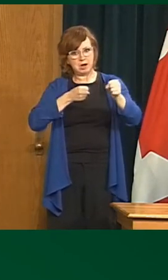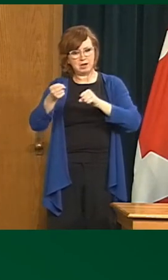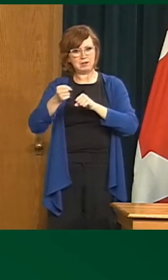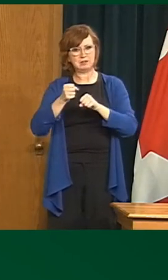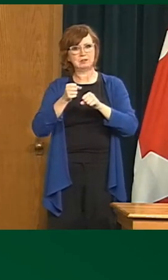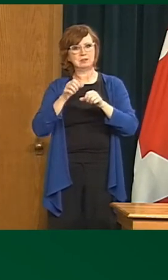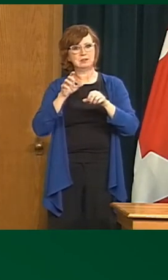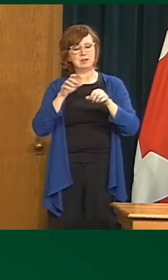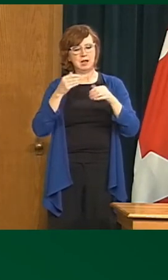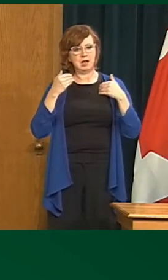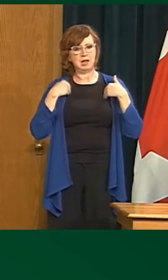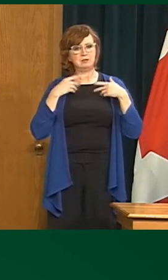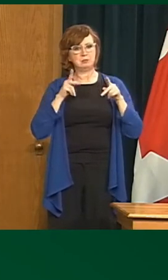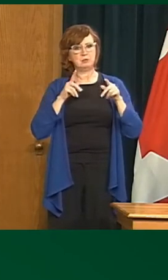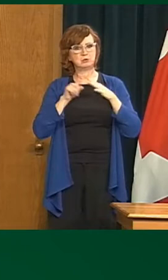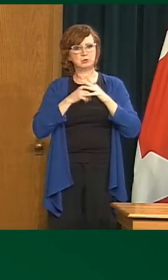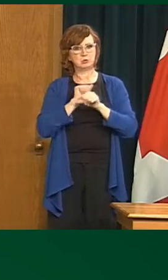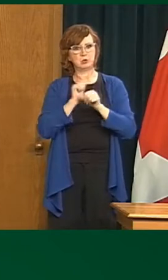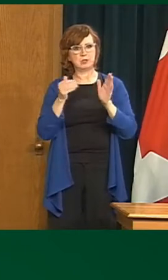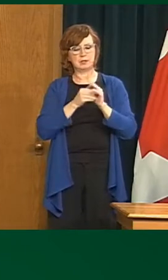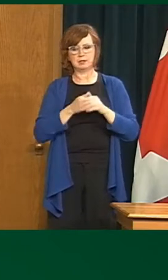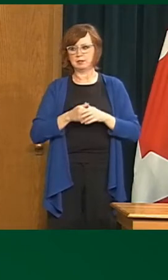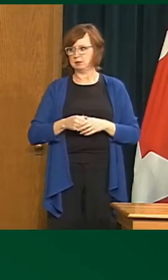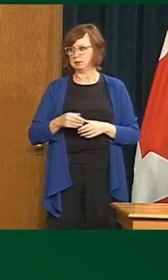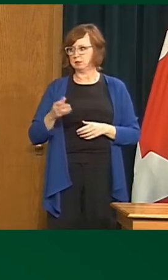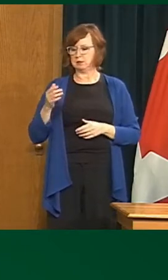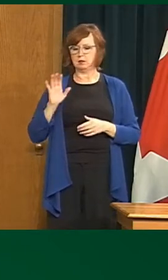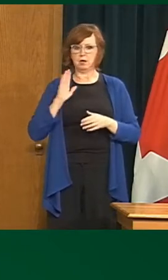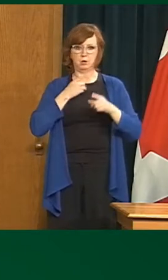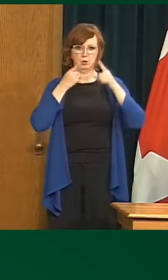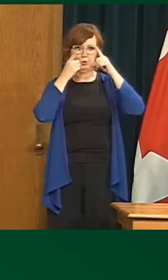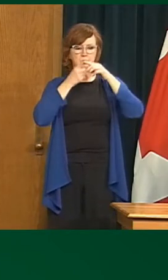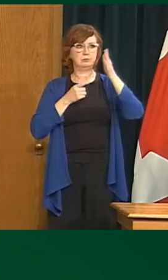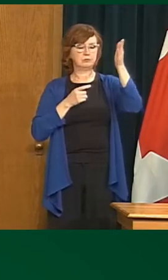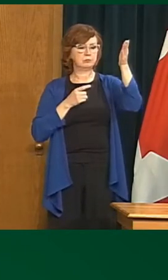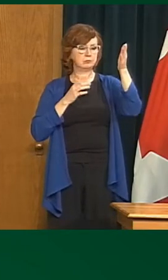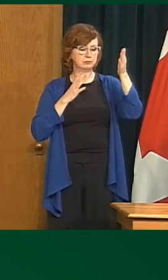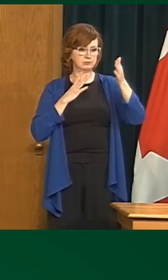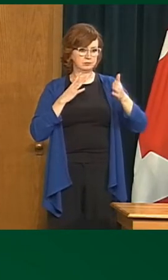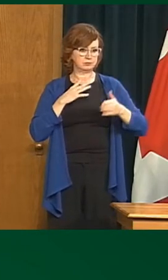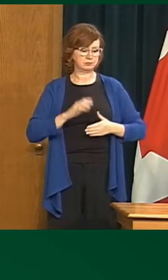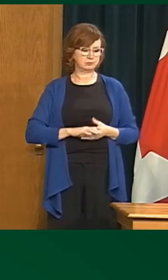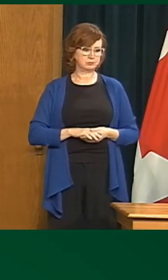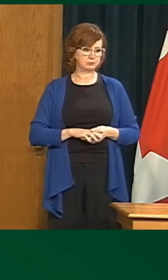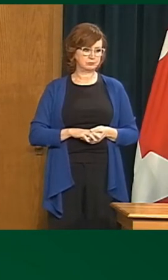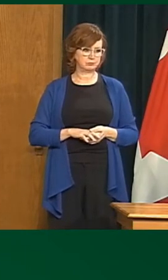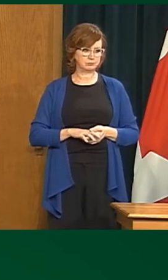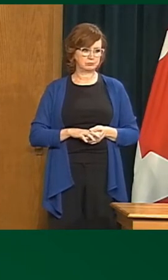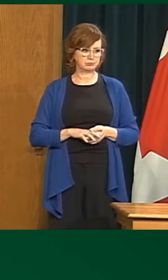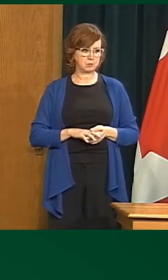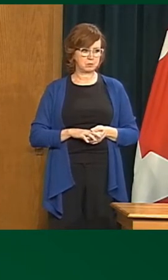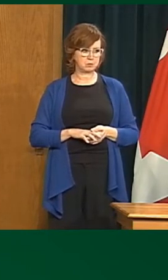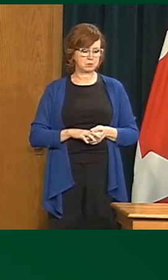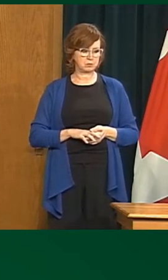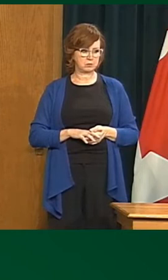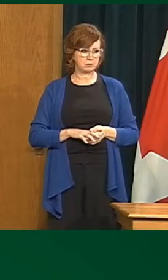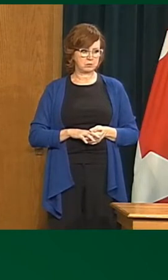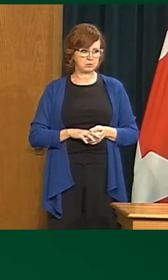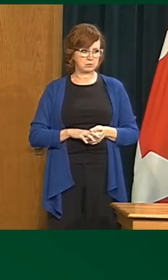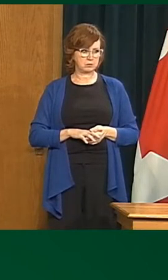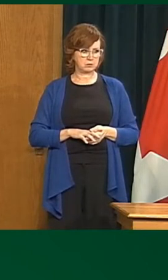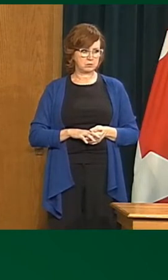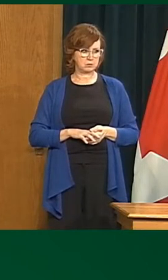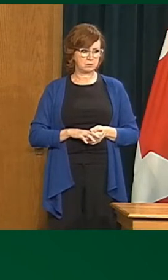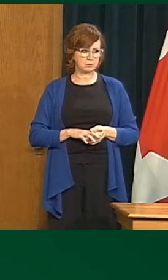goal. Follow up, Mark? Yes. What's the process for determining which region cases are assigned to, and why was the